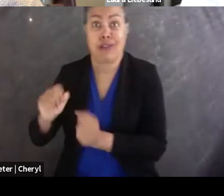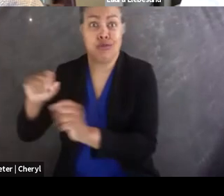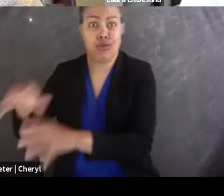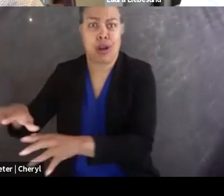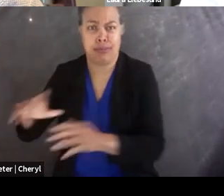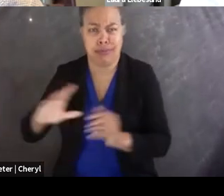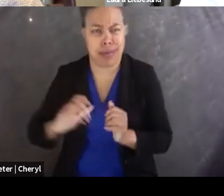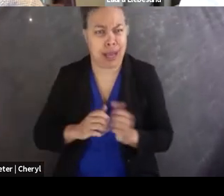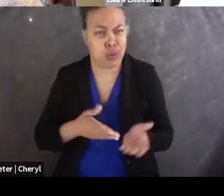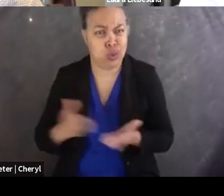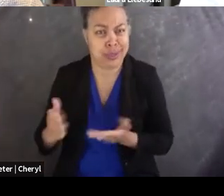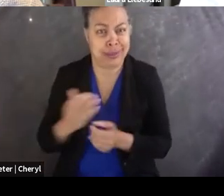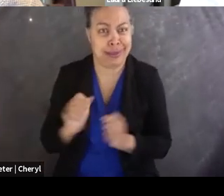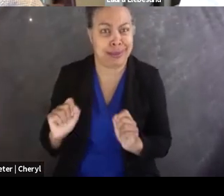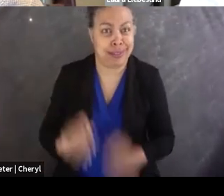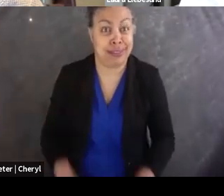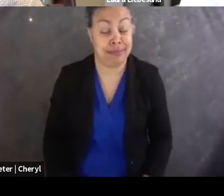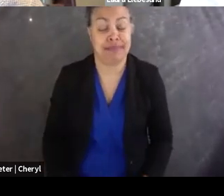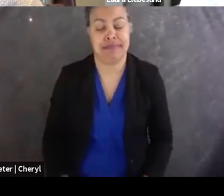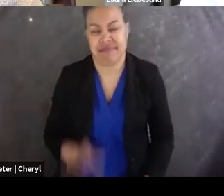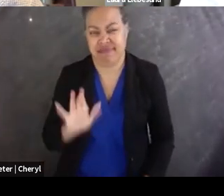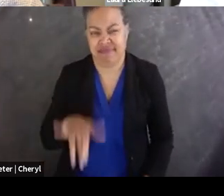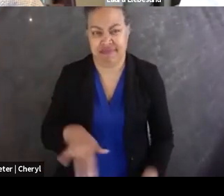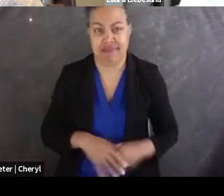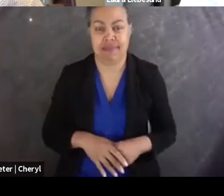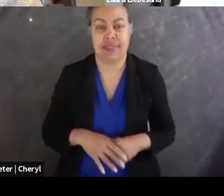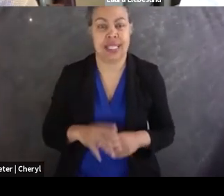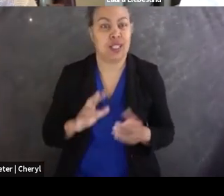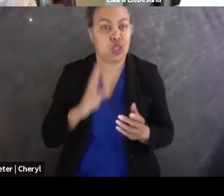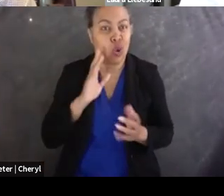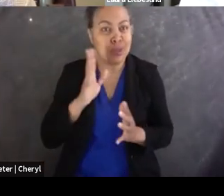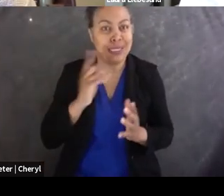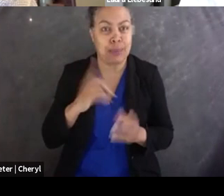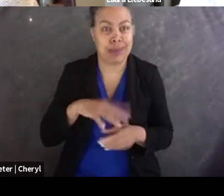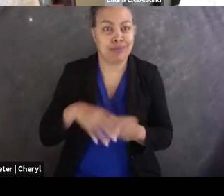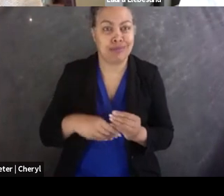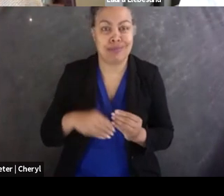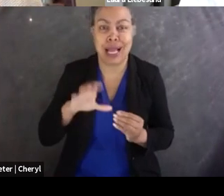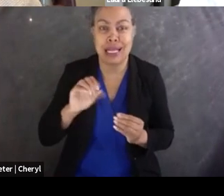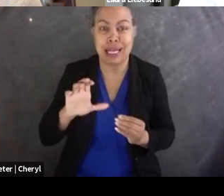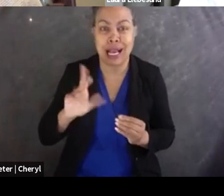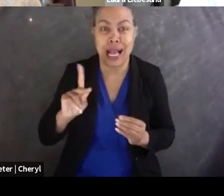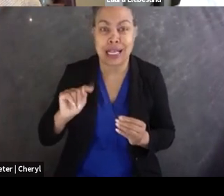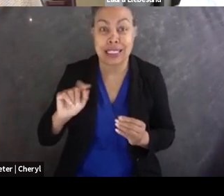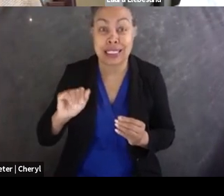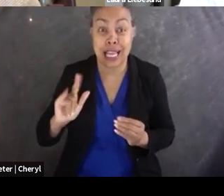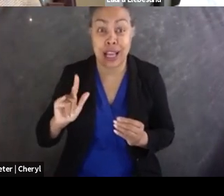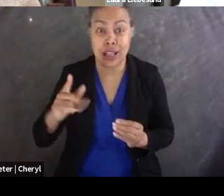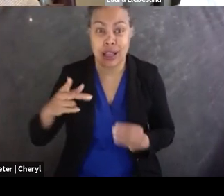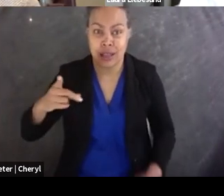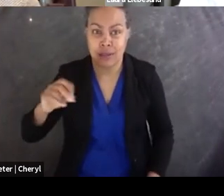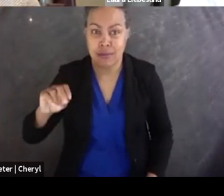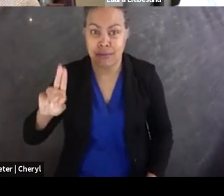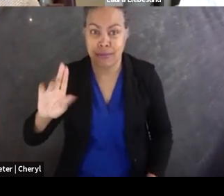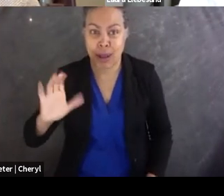more innovative approaches was the cocktail pouch. Well, everyone's was familiar with juice